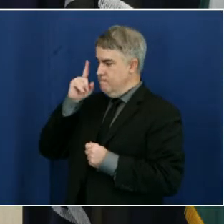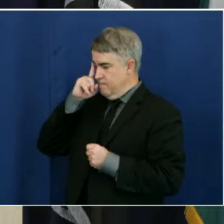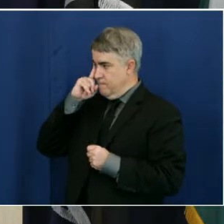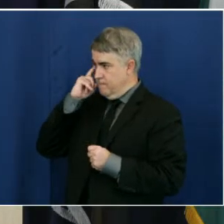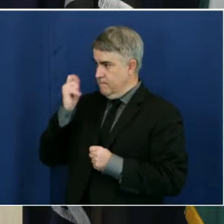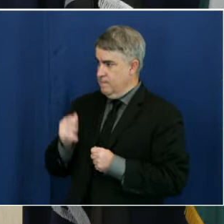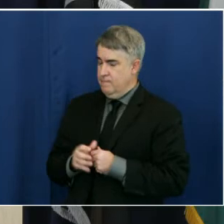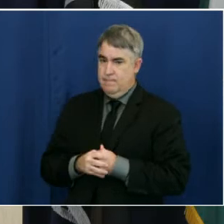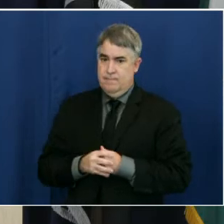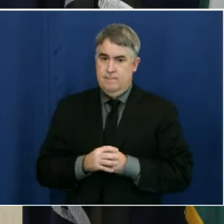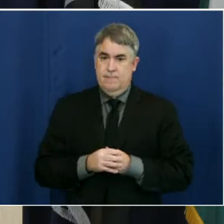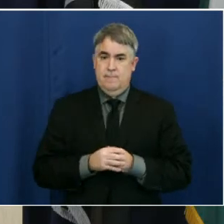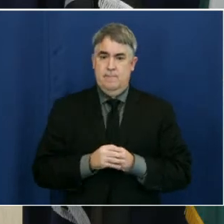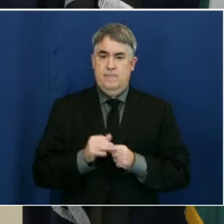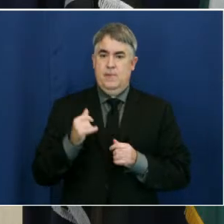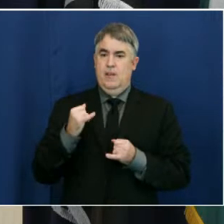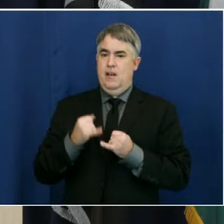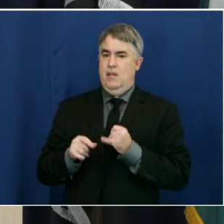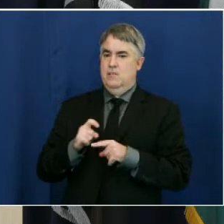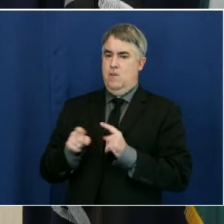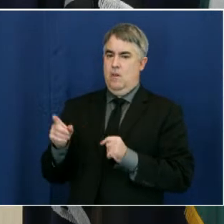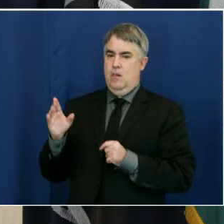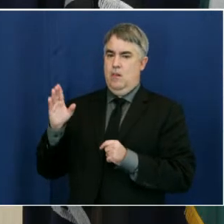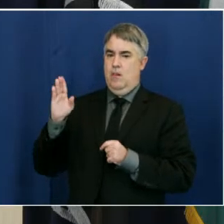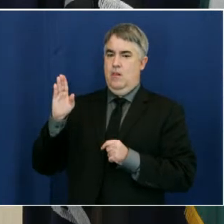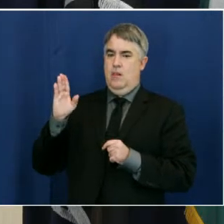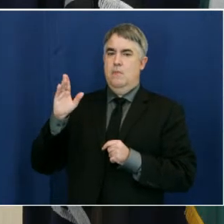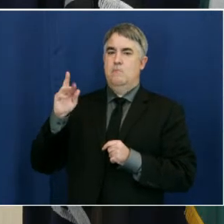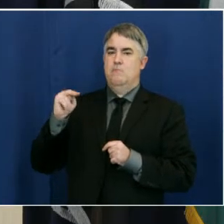final call-in question is from Brandon Lewis with CBS 8.